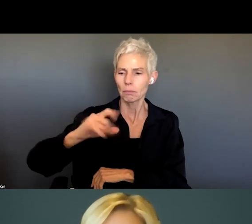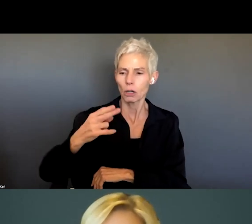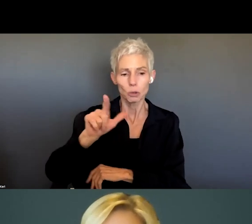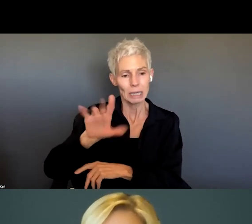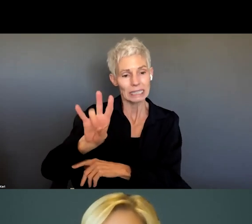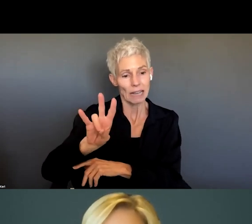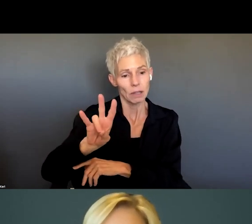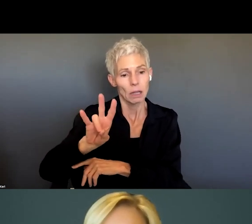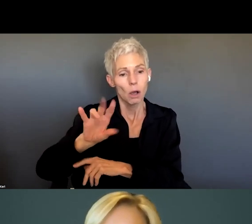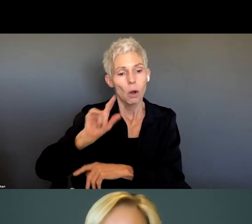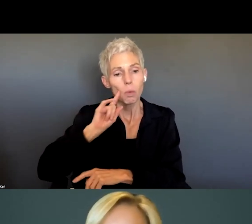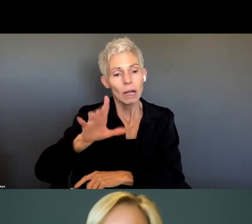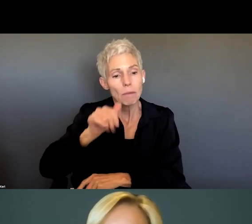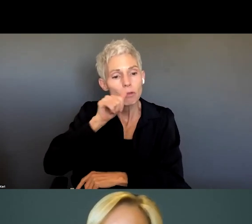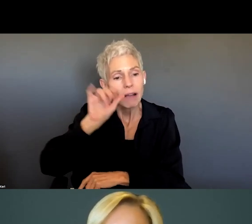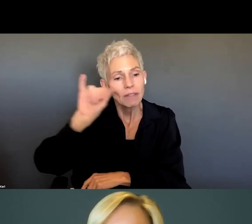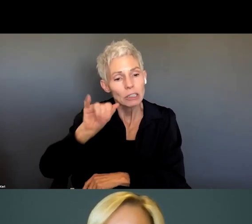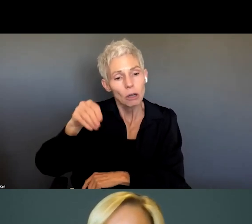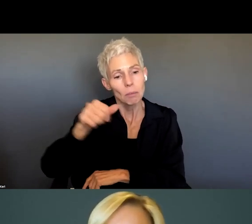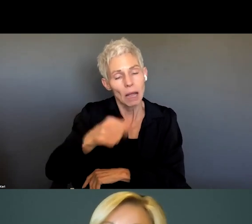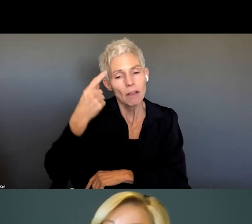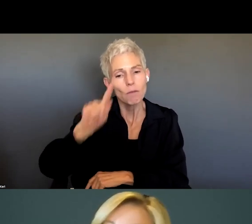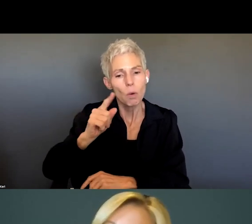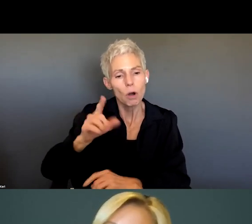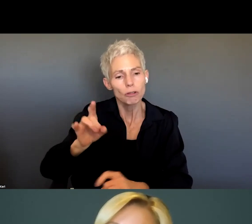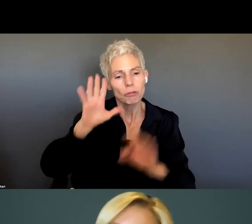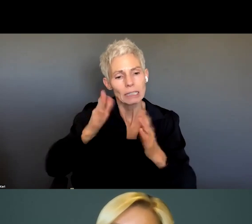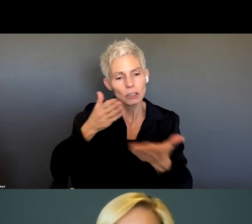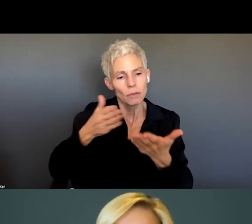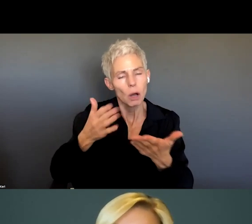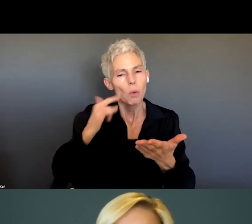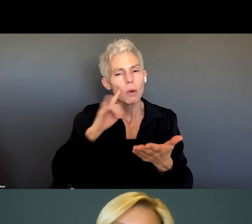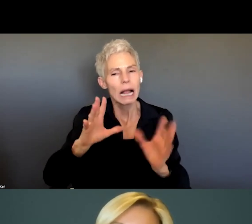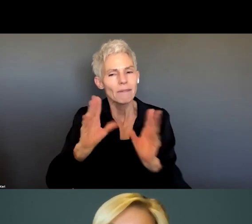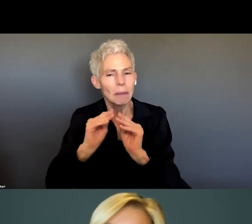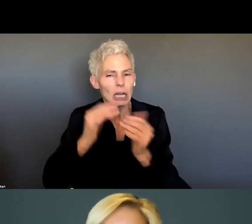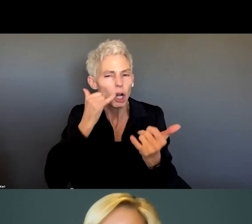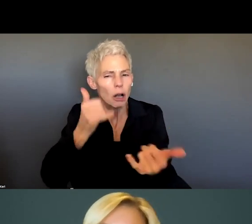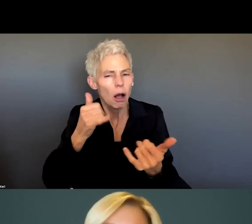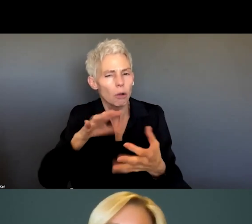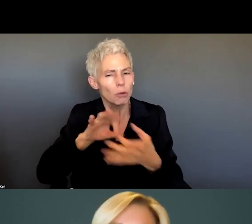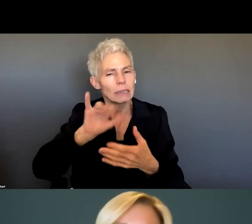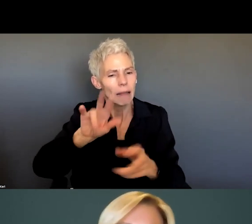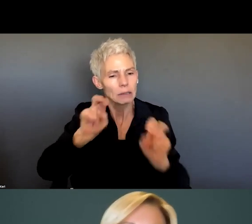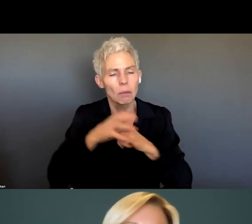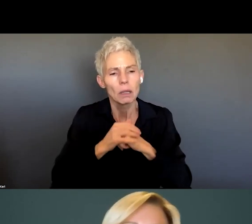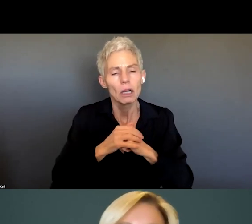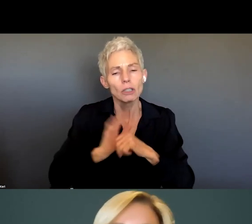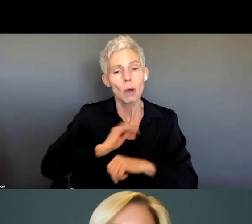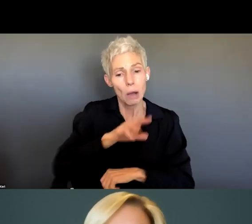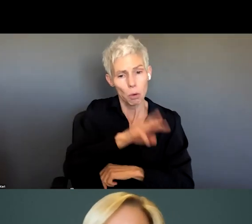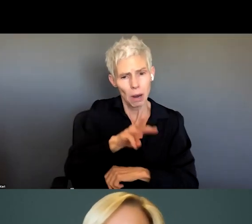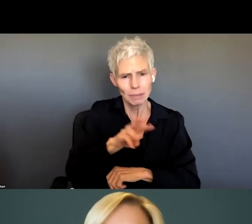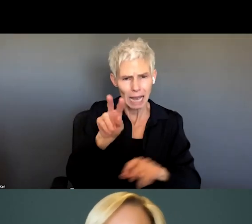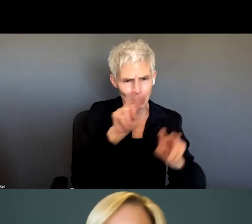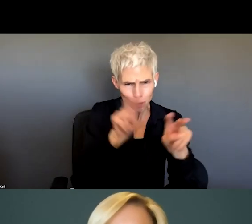for crisis services. We'll have a call on that from a state peer-to-peer learning exchange. So please check out our website where you can